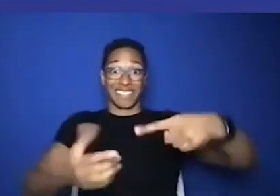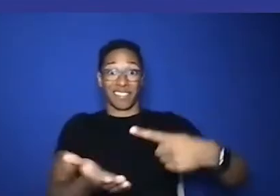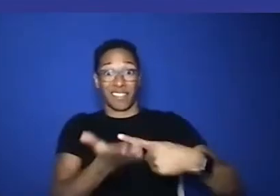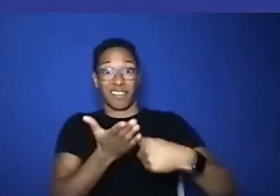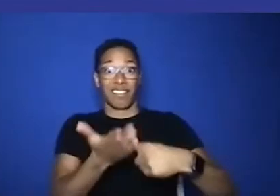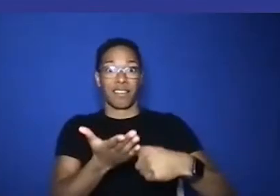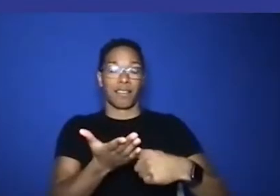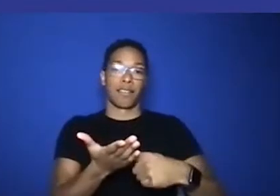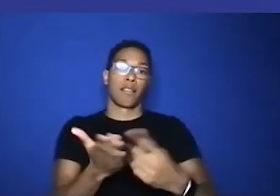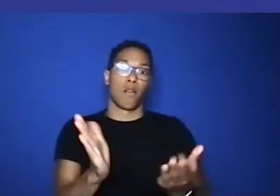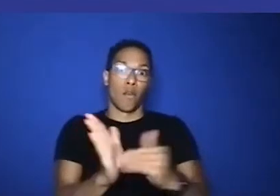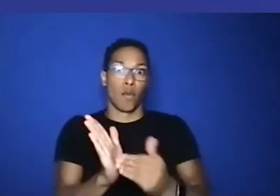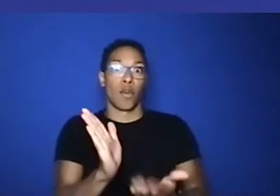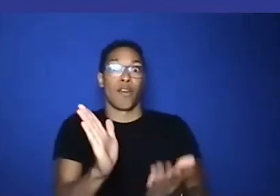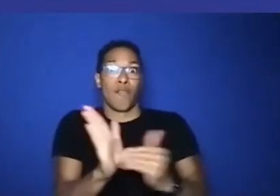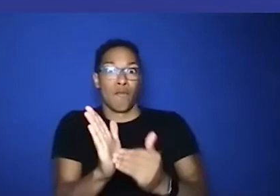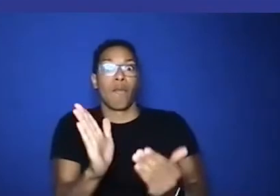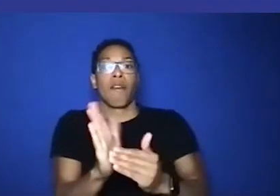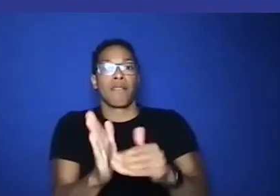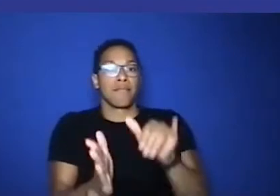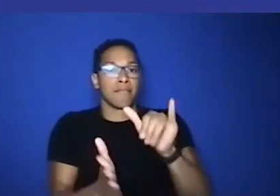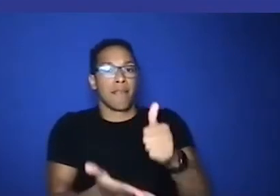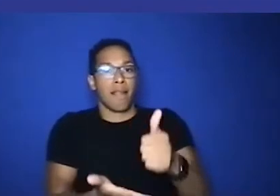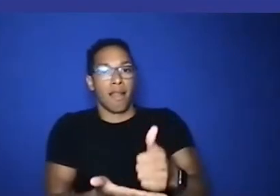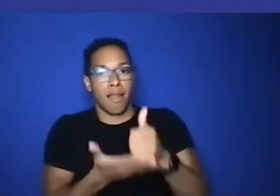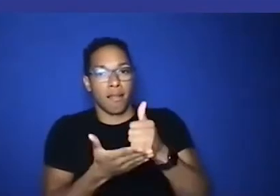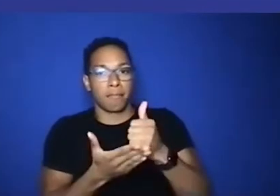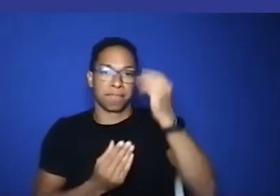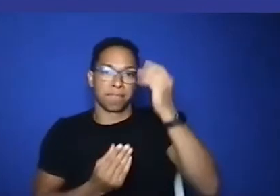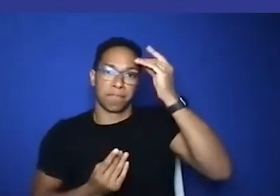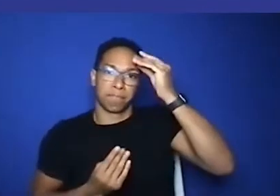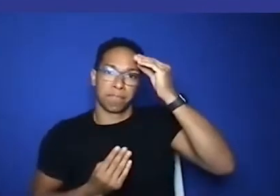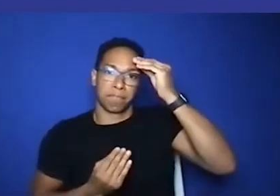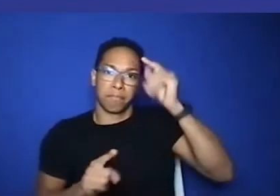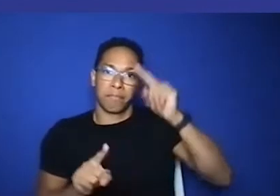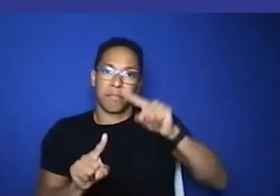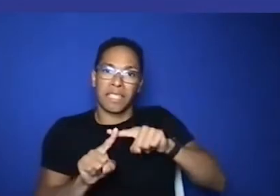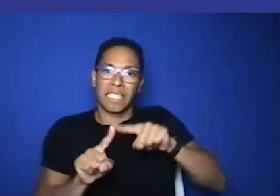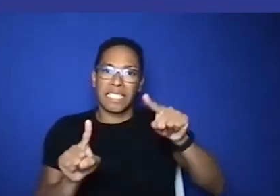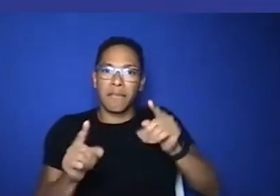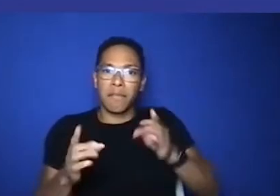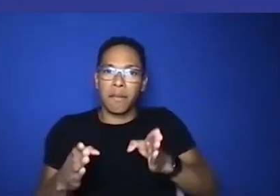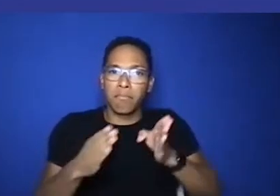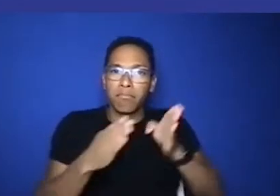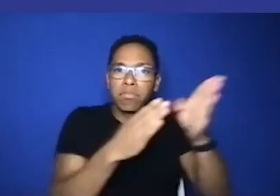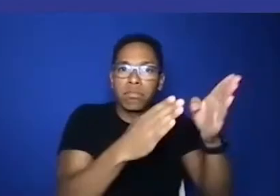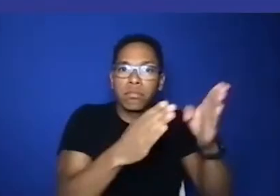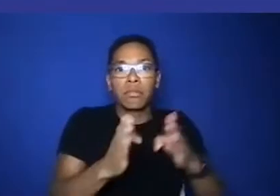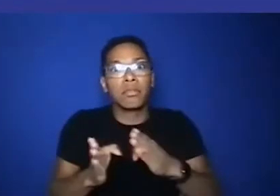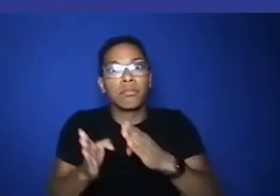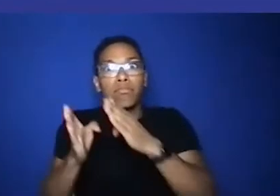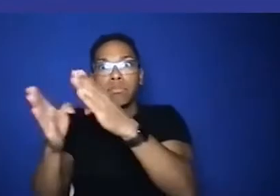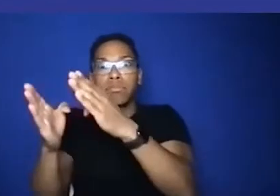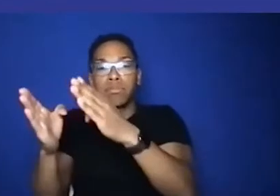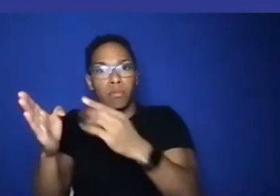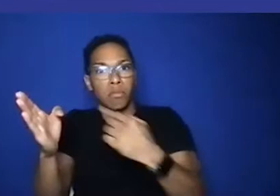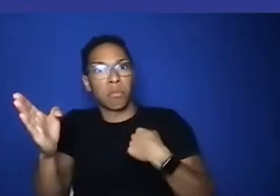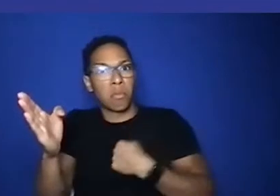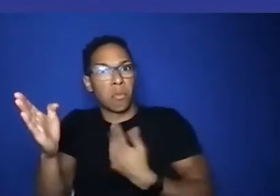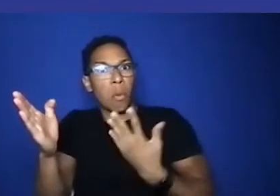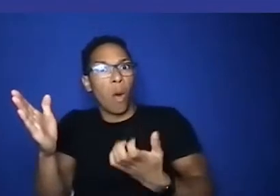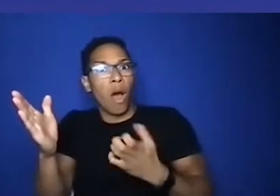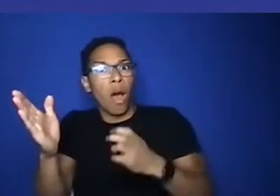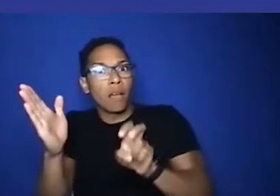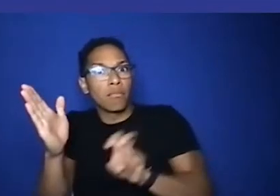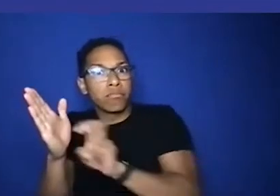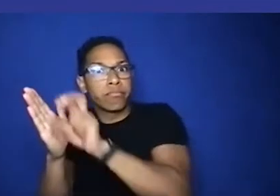to, think through the different trajectories that we want to go to. And I guess I want to just